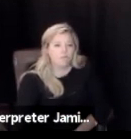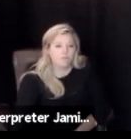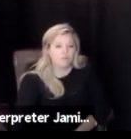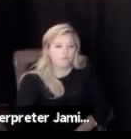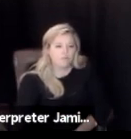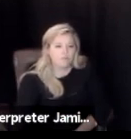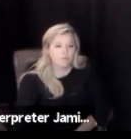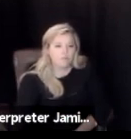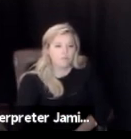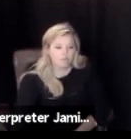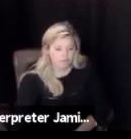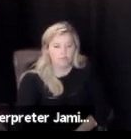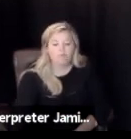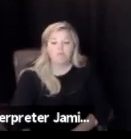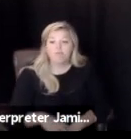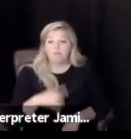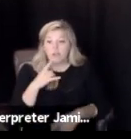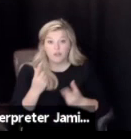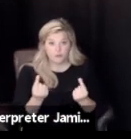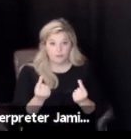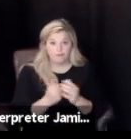So what I want to do